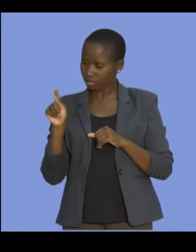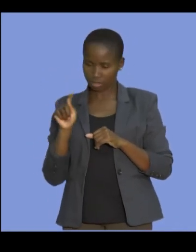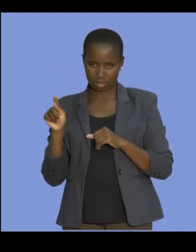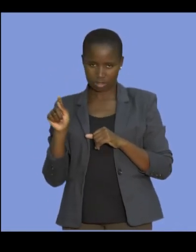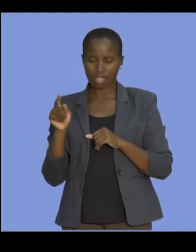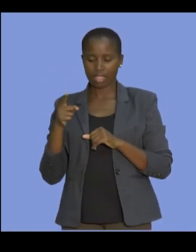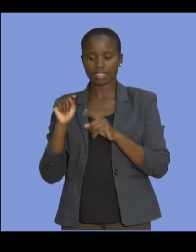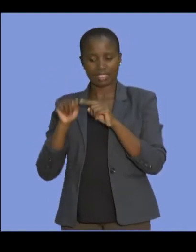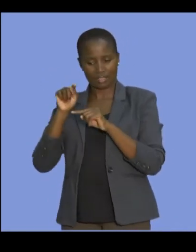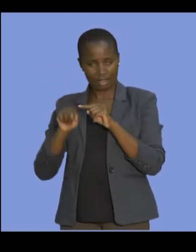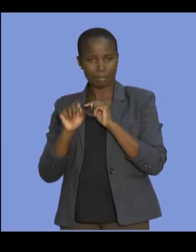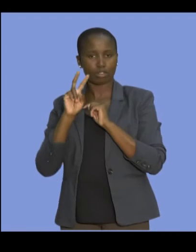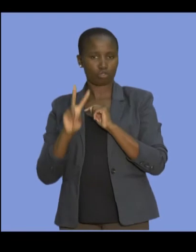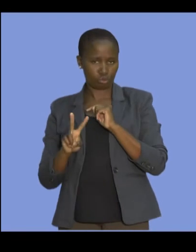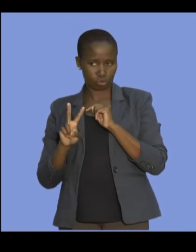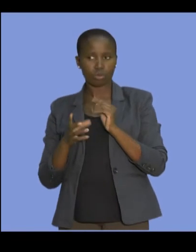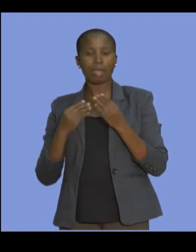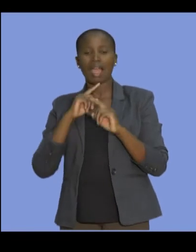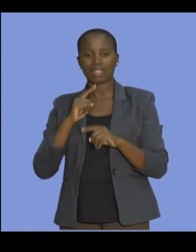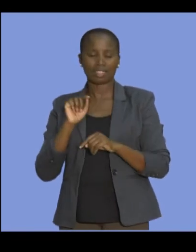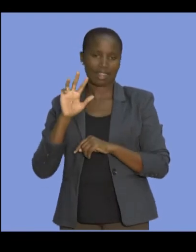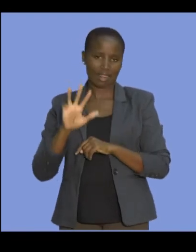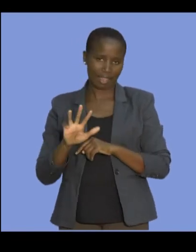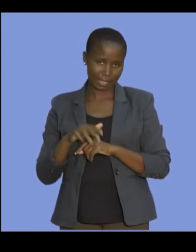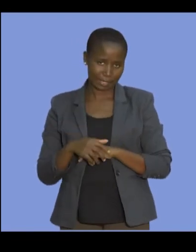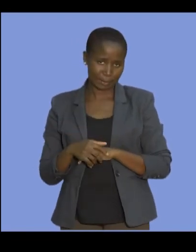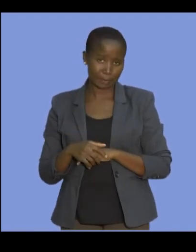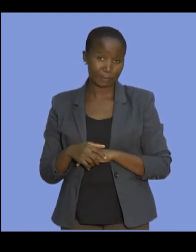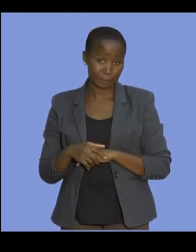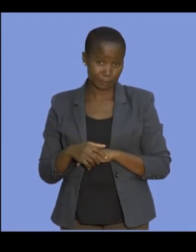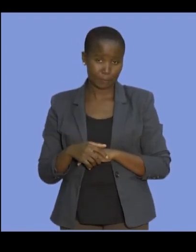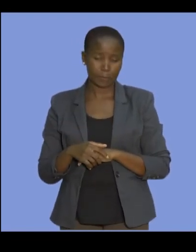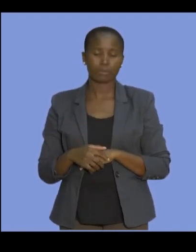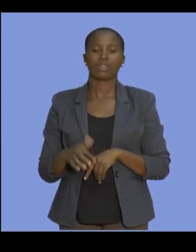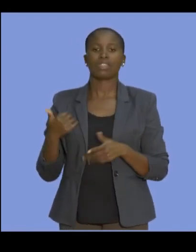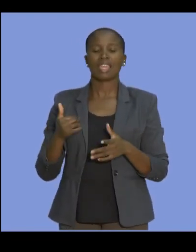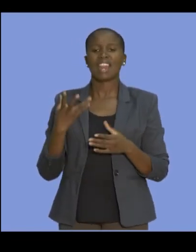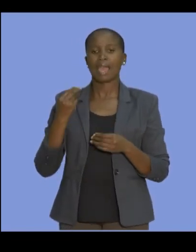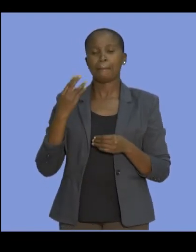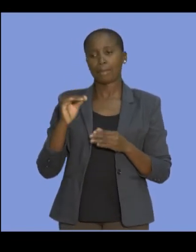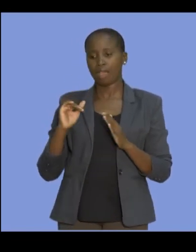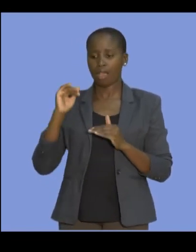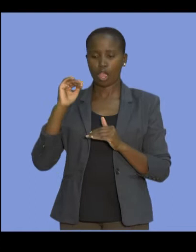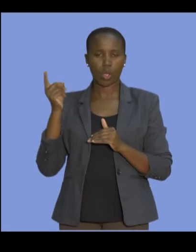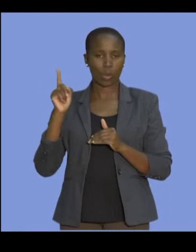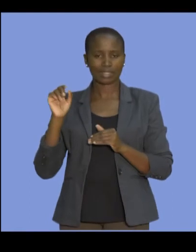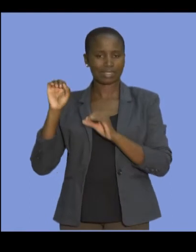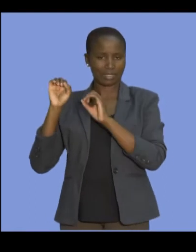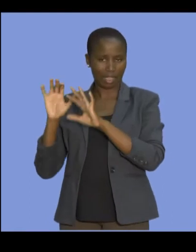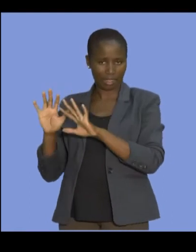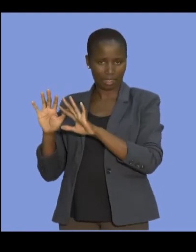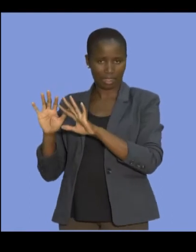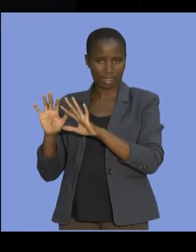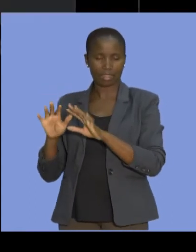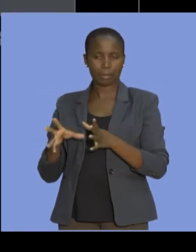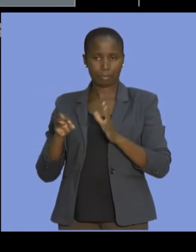by 2, we get 9. Then the maximum value, which is 10. Let's look